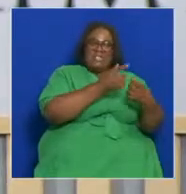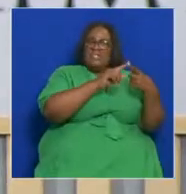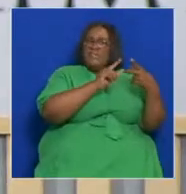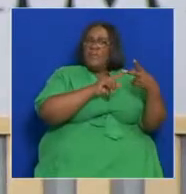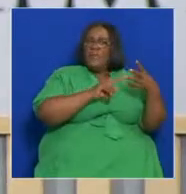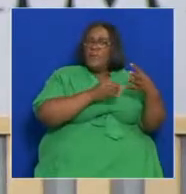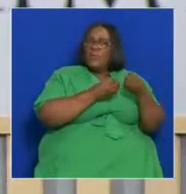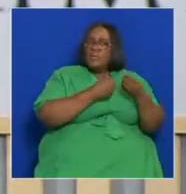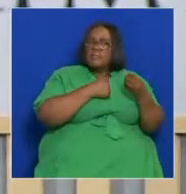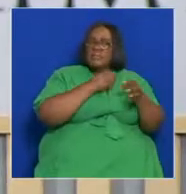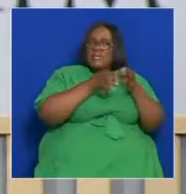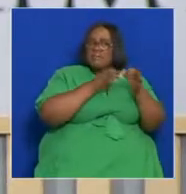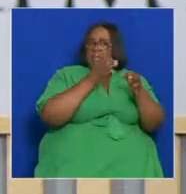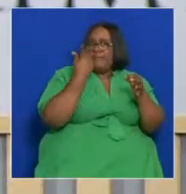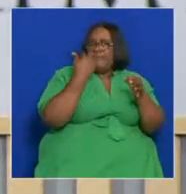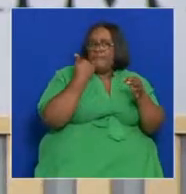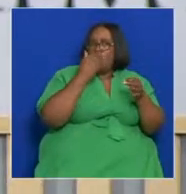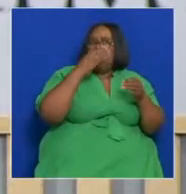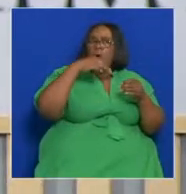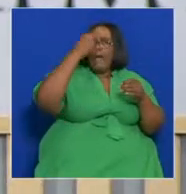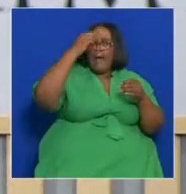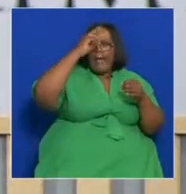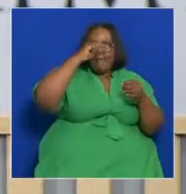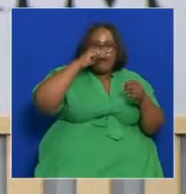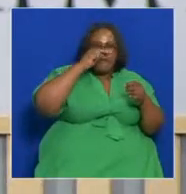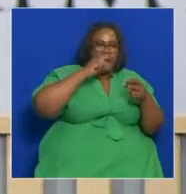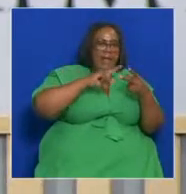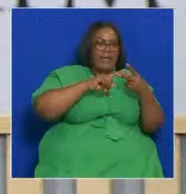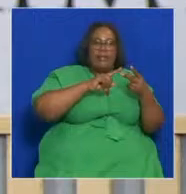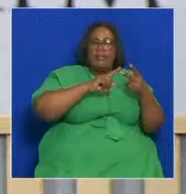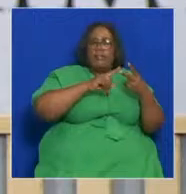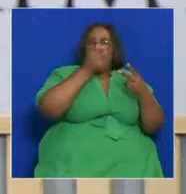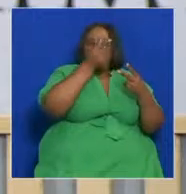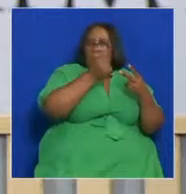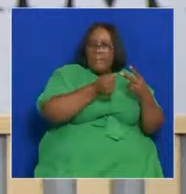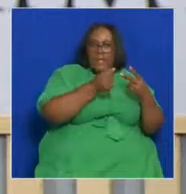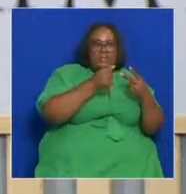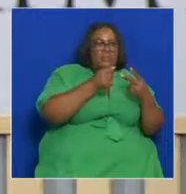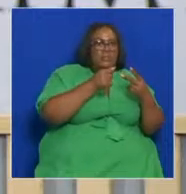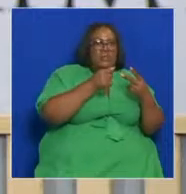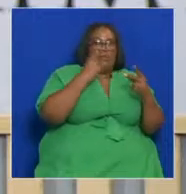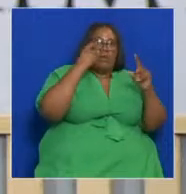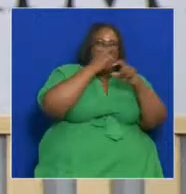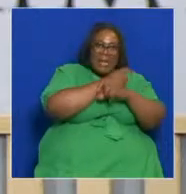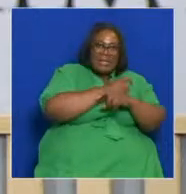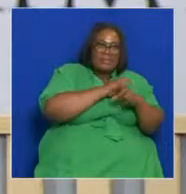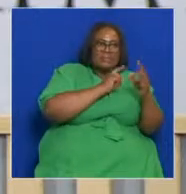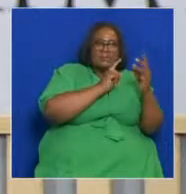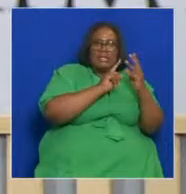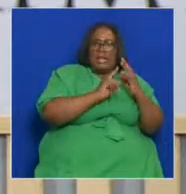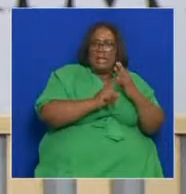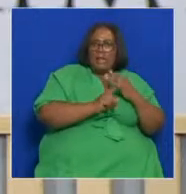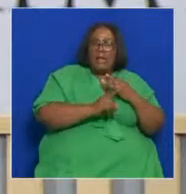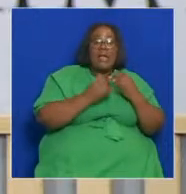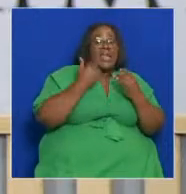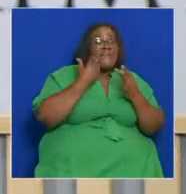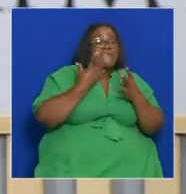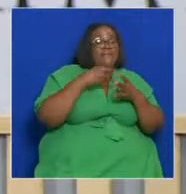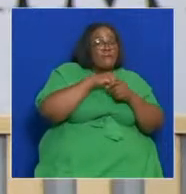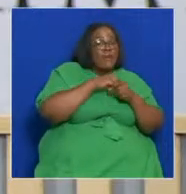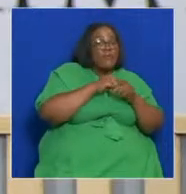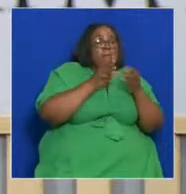even if it may involve members of the police, but if it meets that